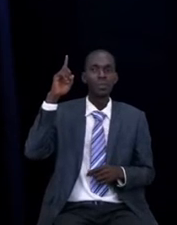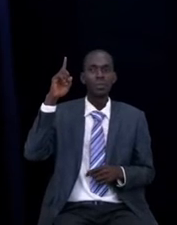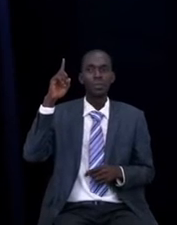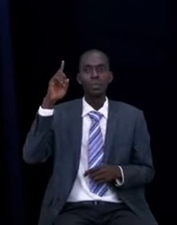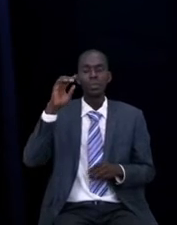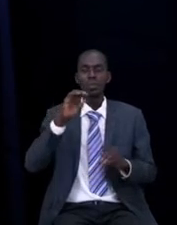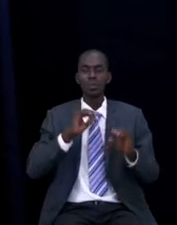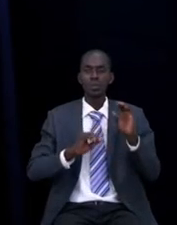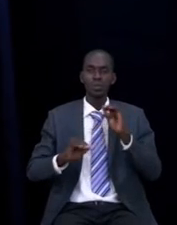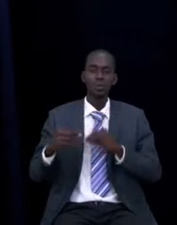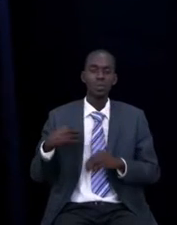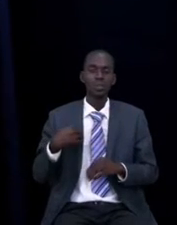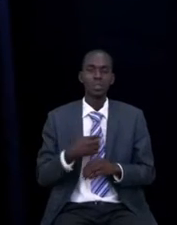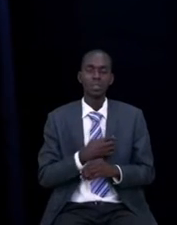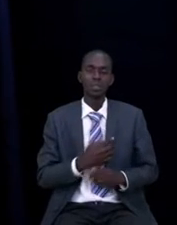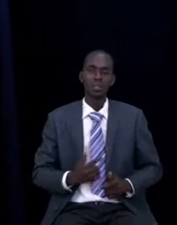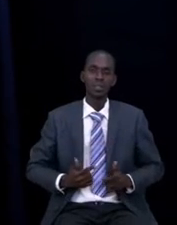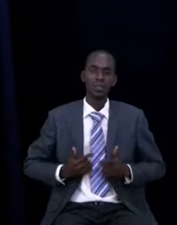Oh, we live for you.